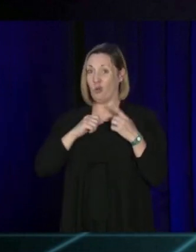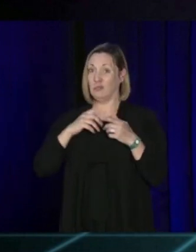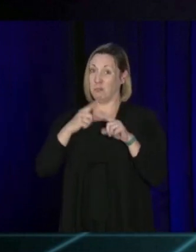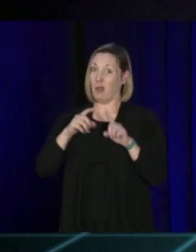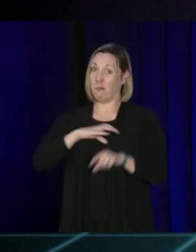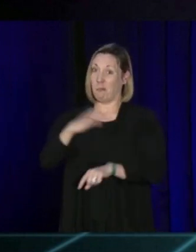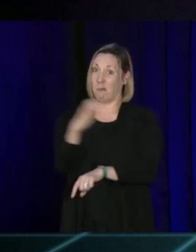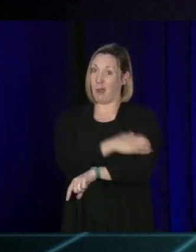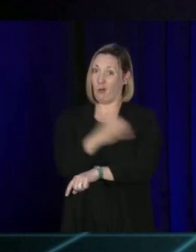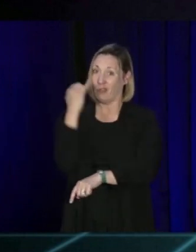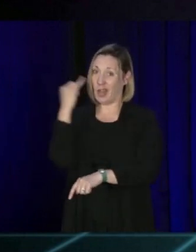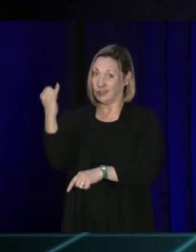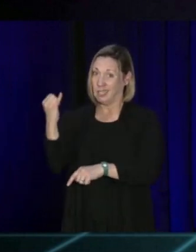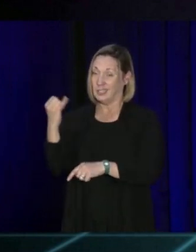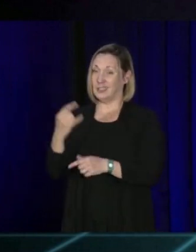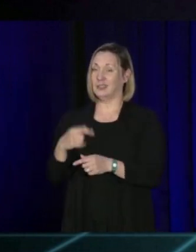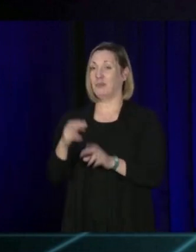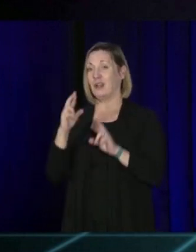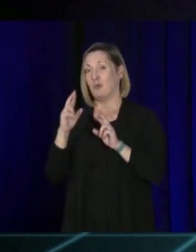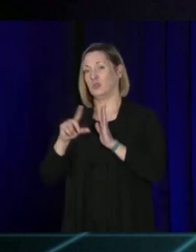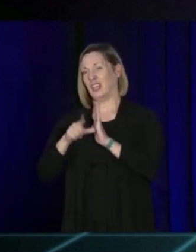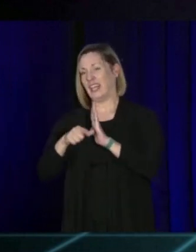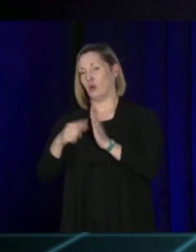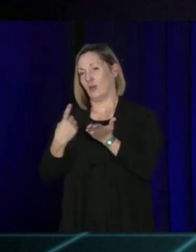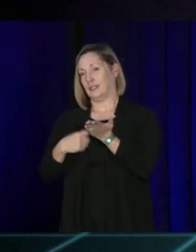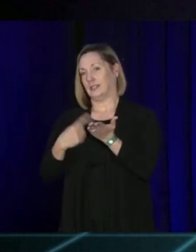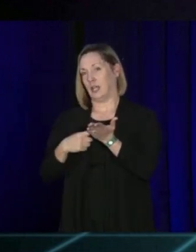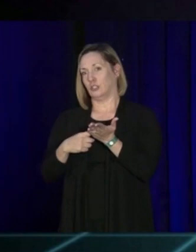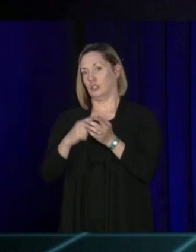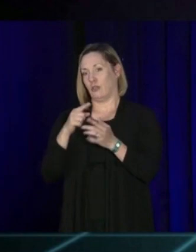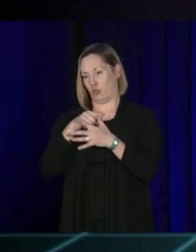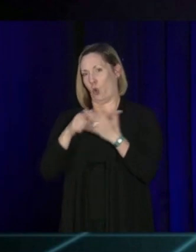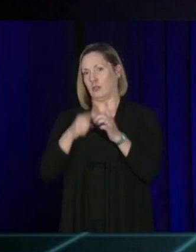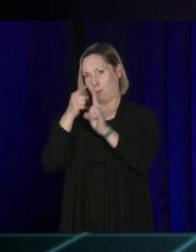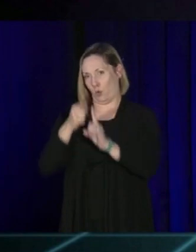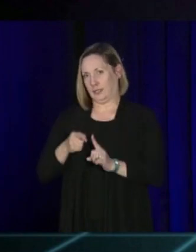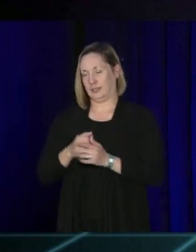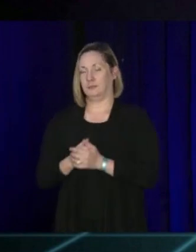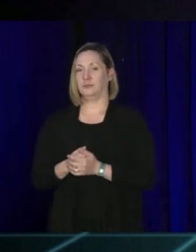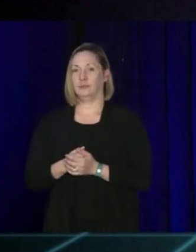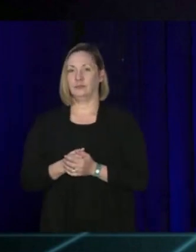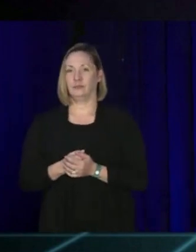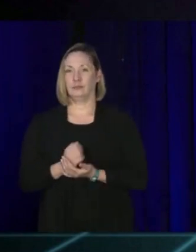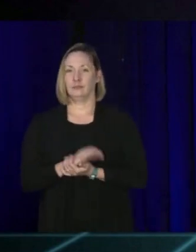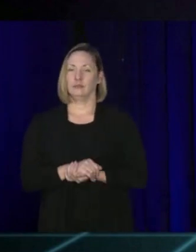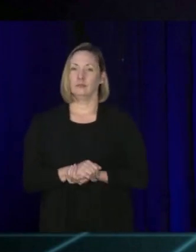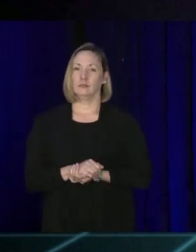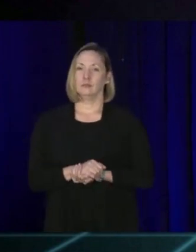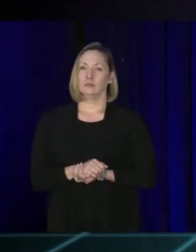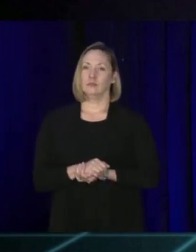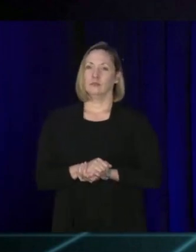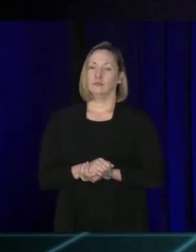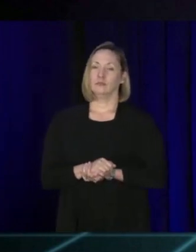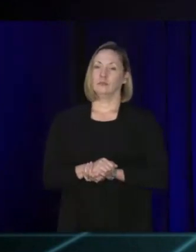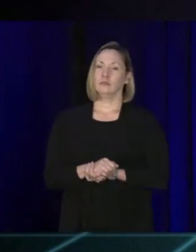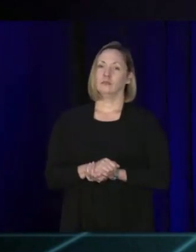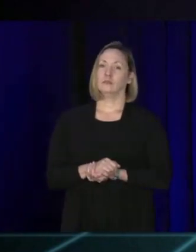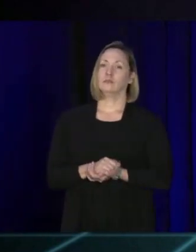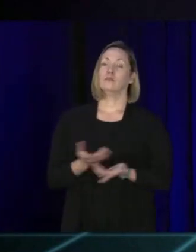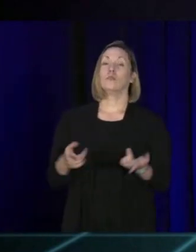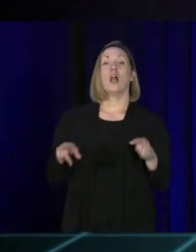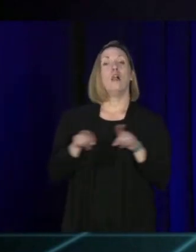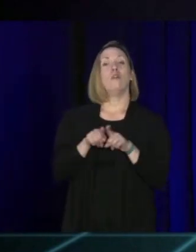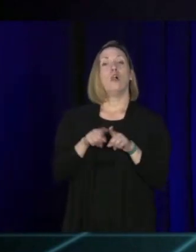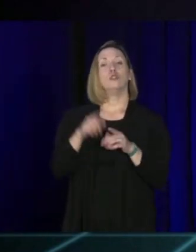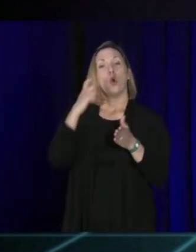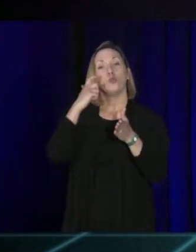get to these ideas at a later point in this session. Moving on, I've also noticed at different points in time a lot